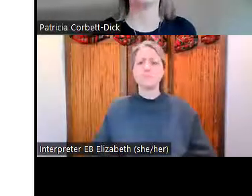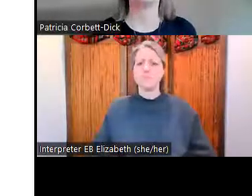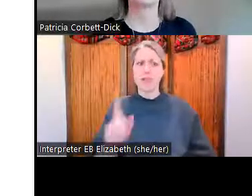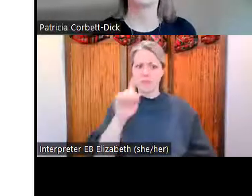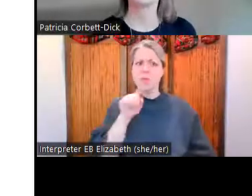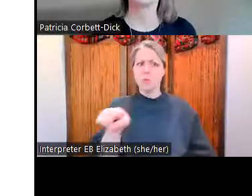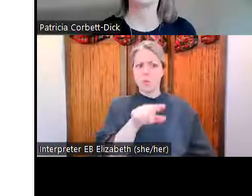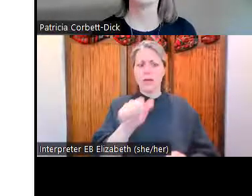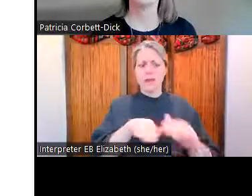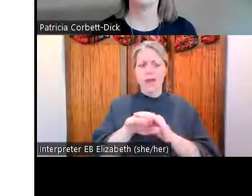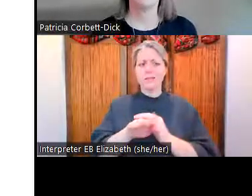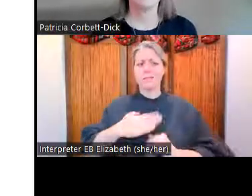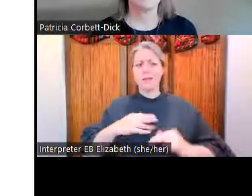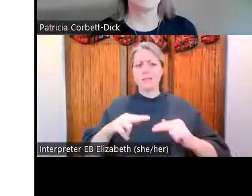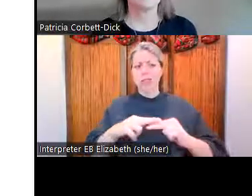be available.